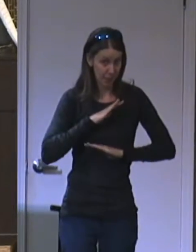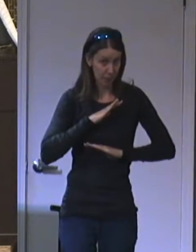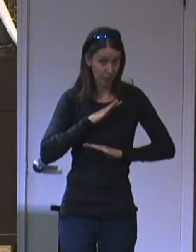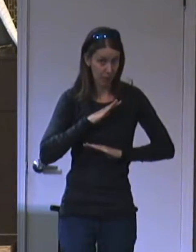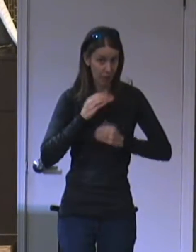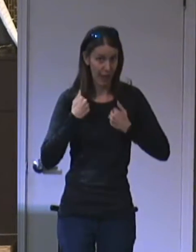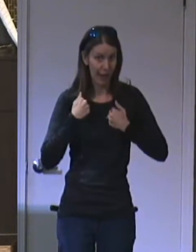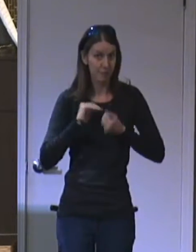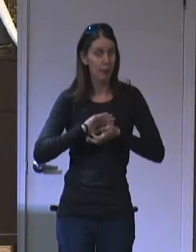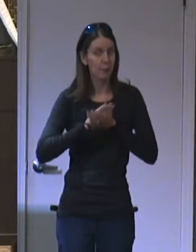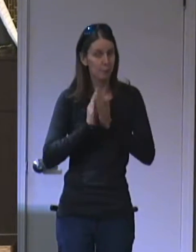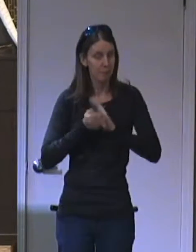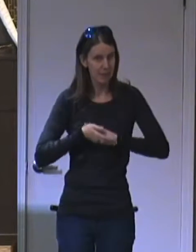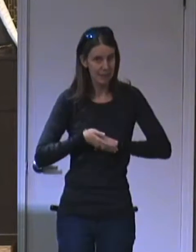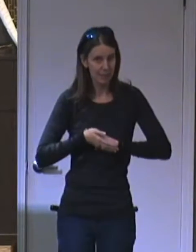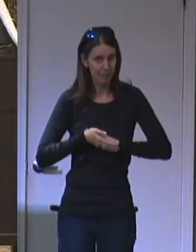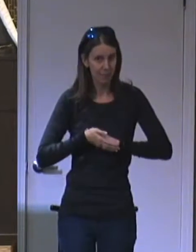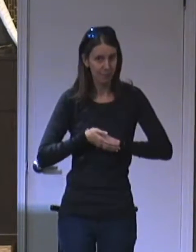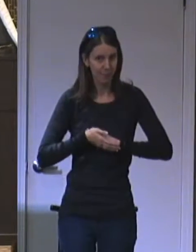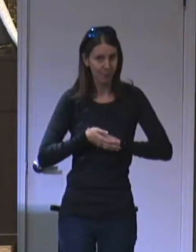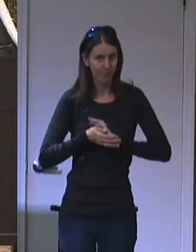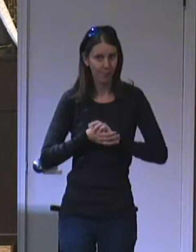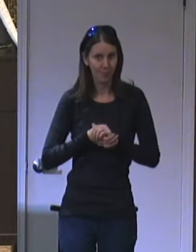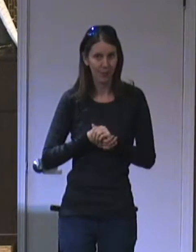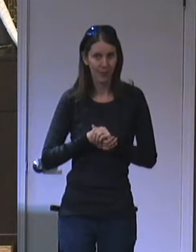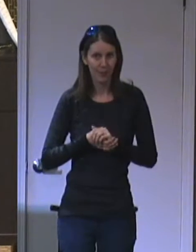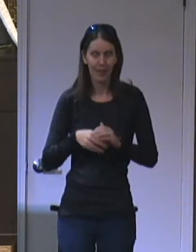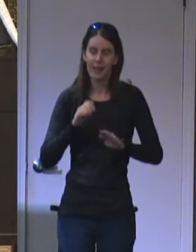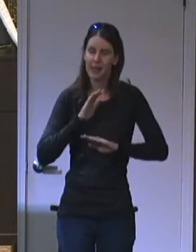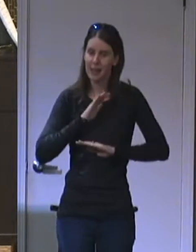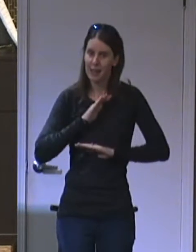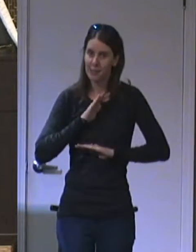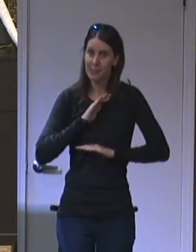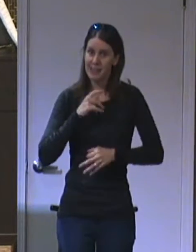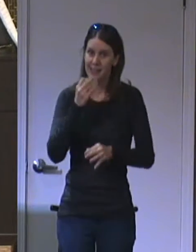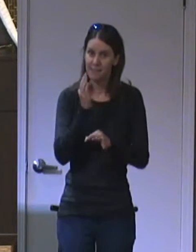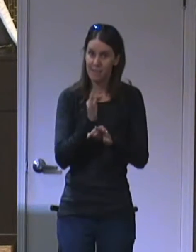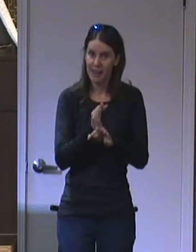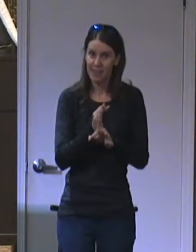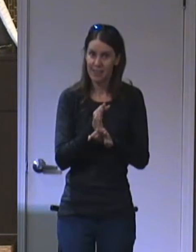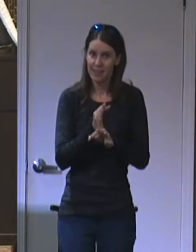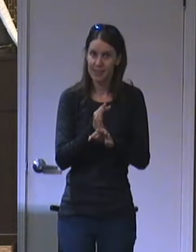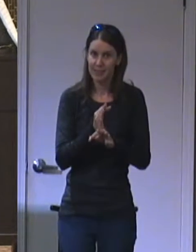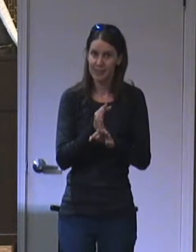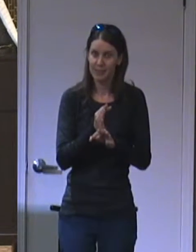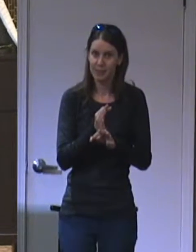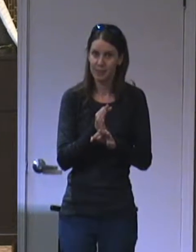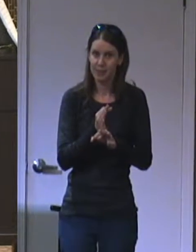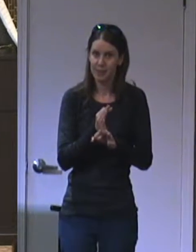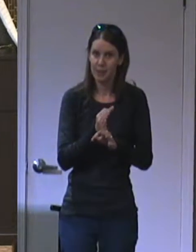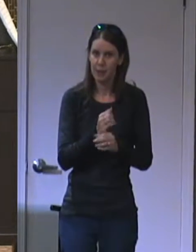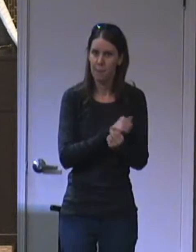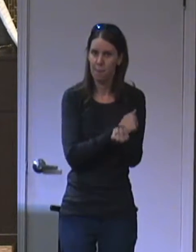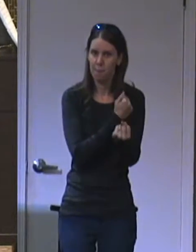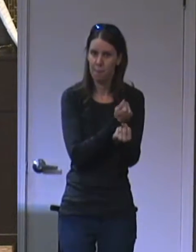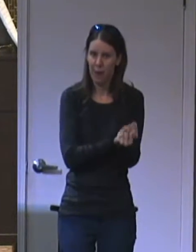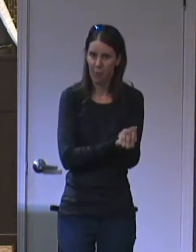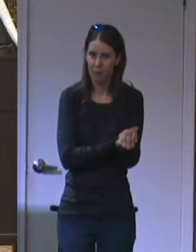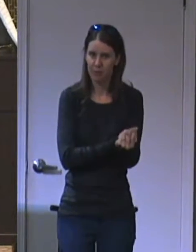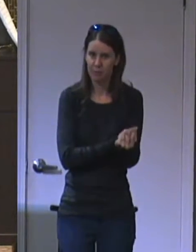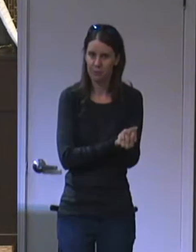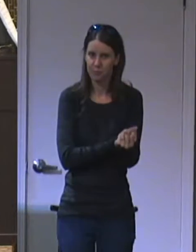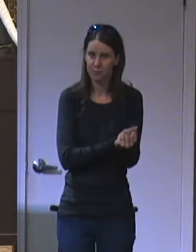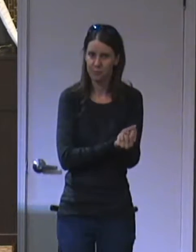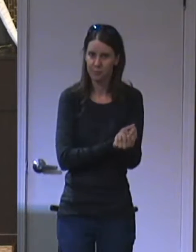there is peace. And in contented faith, there is power.